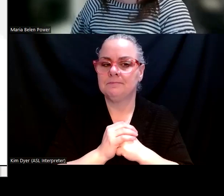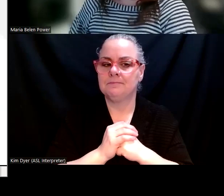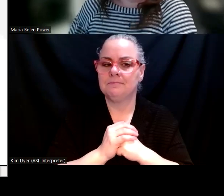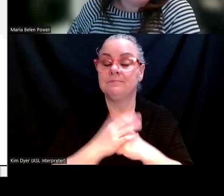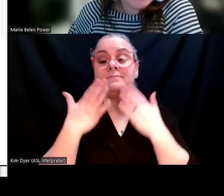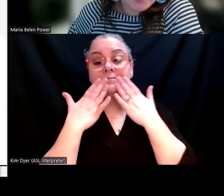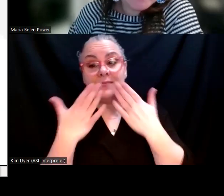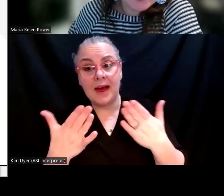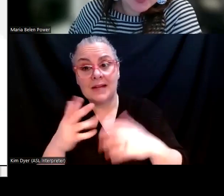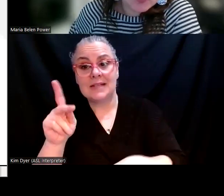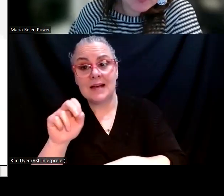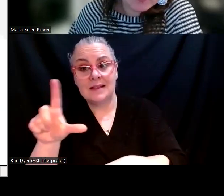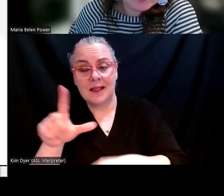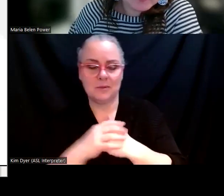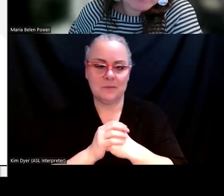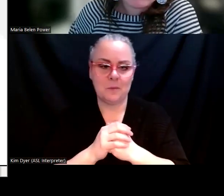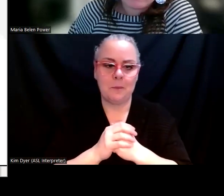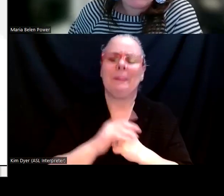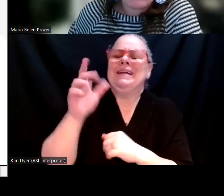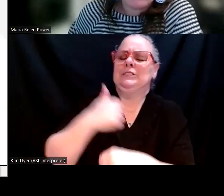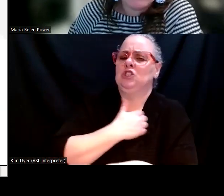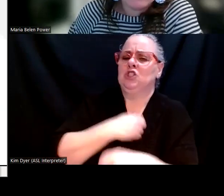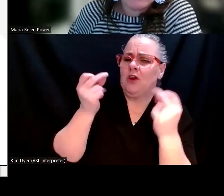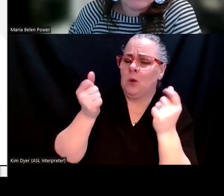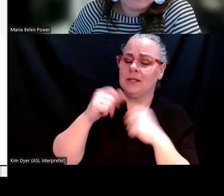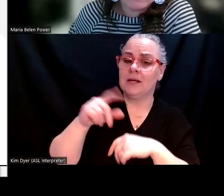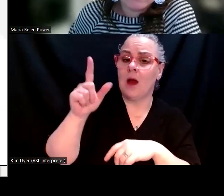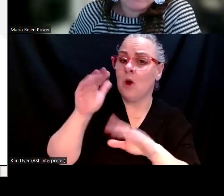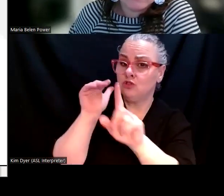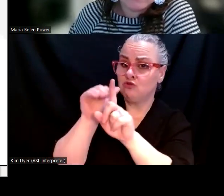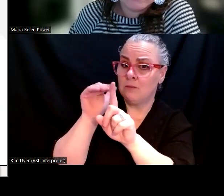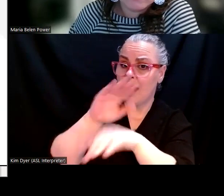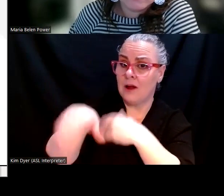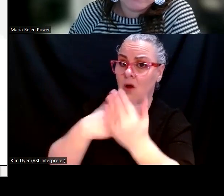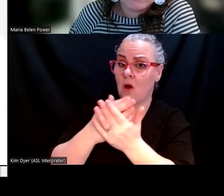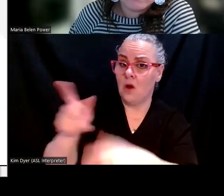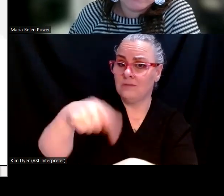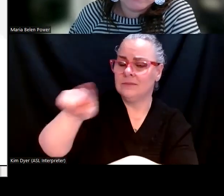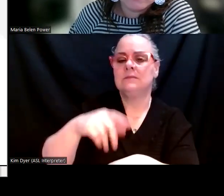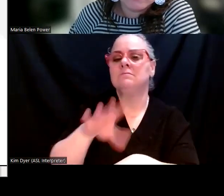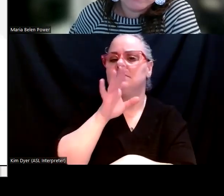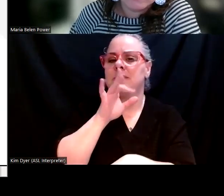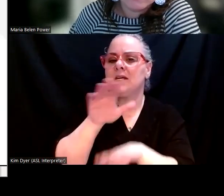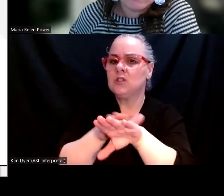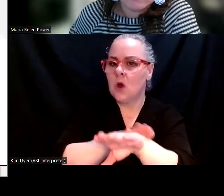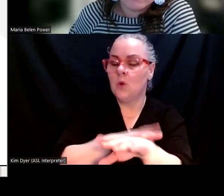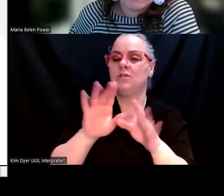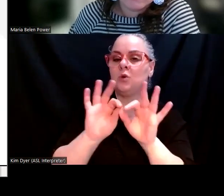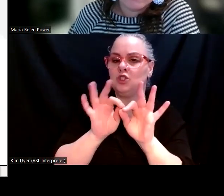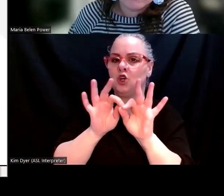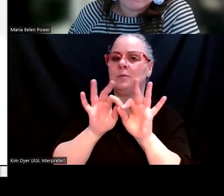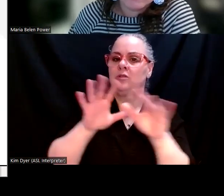Thanks, Kessel. Great, and sorry, quickly, I would like to remind all of our speakers to speak slowly so our interpreters